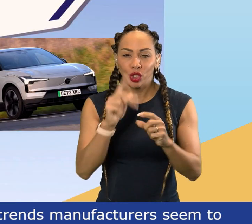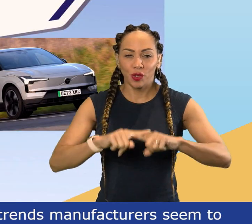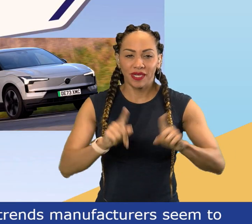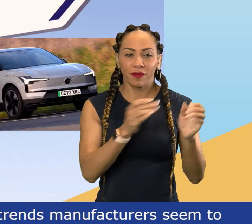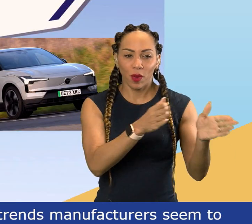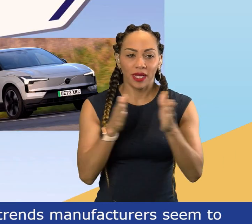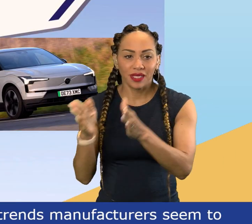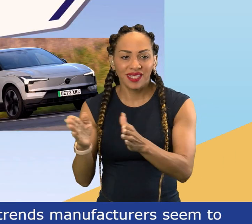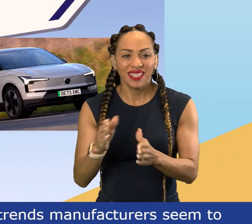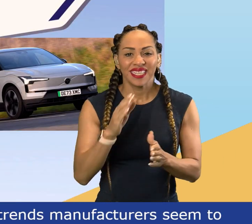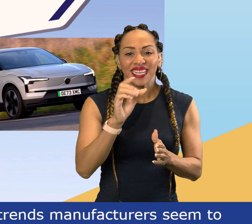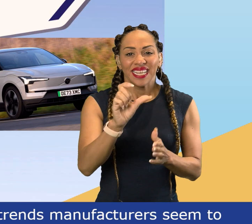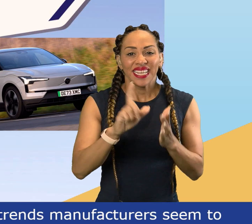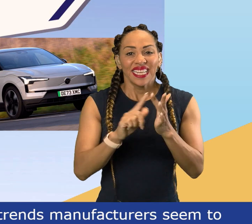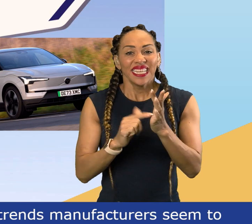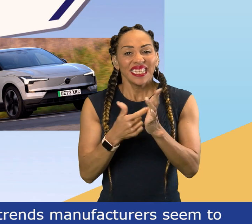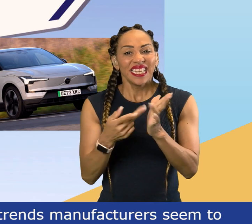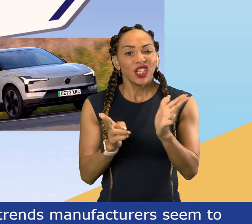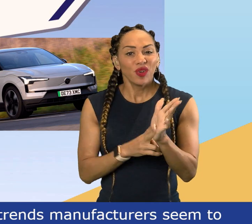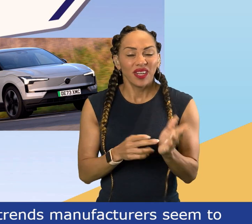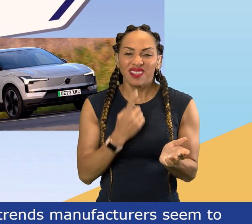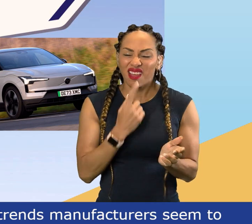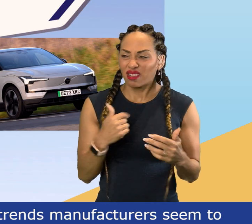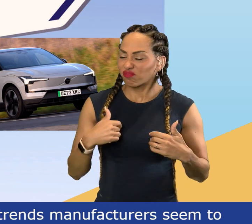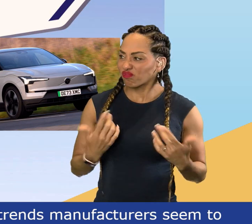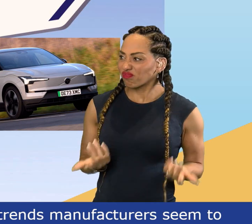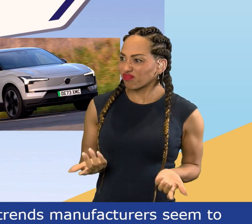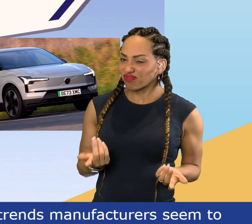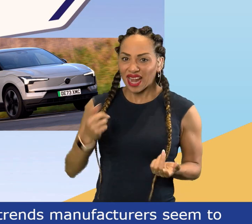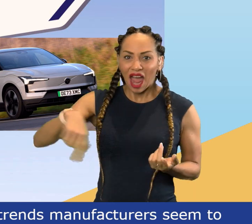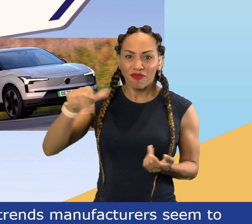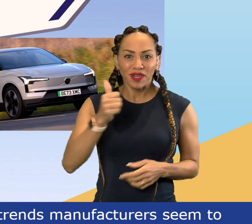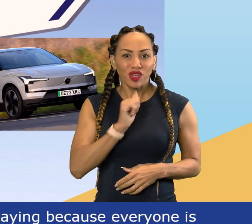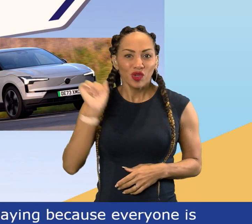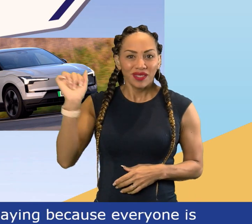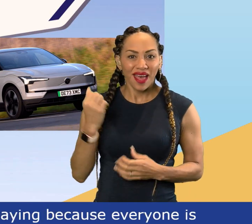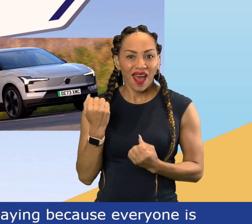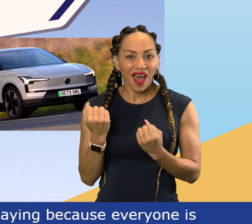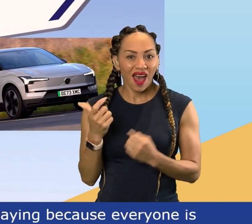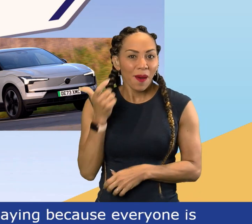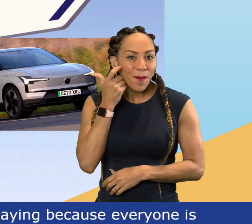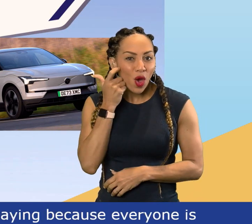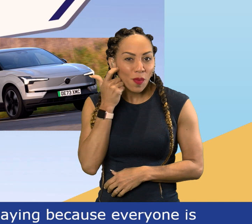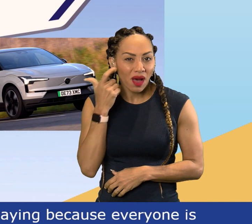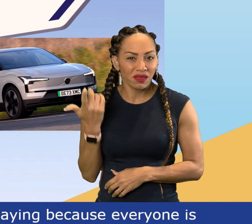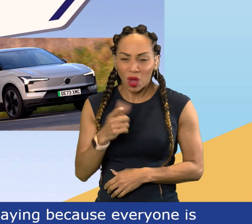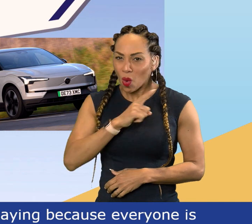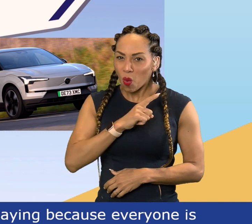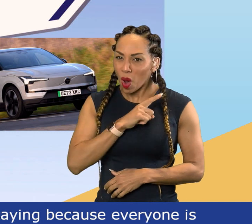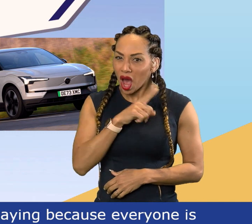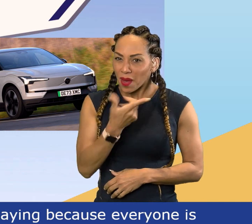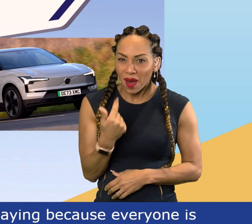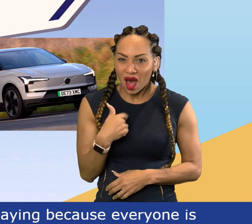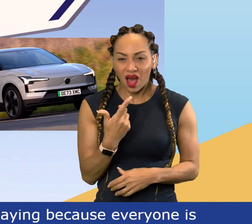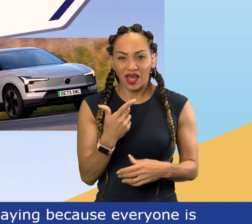everyone's using their phone to power their infotainment system, why am I going to the trouble of putting this into a car and the cost of engineering this? So what I'll do is instead I'll